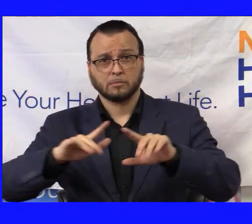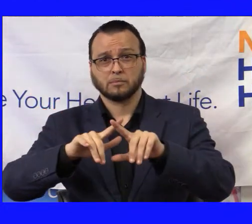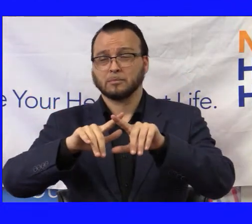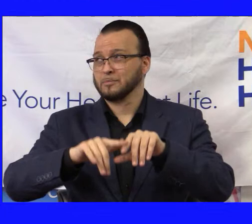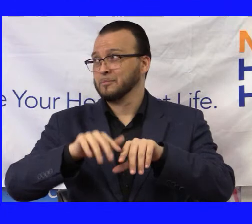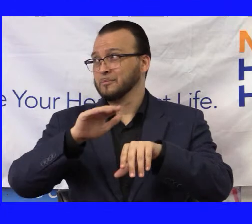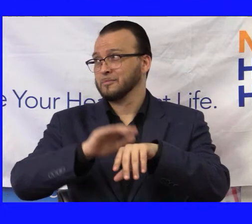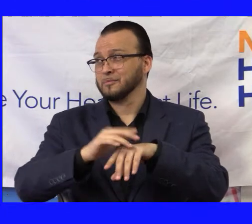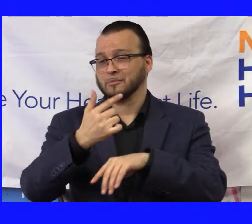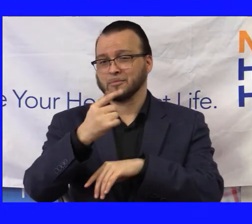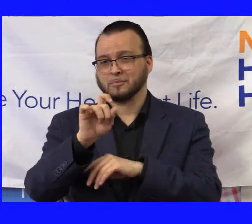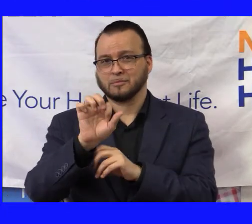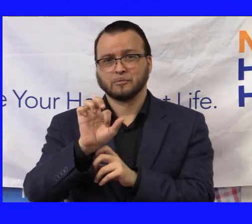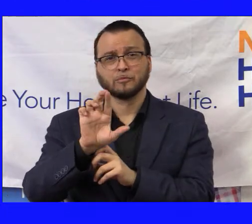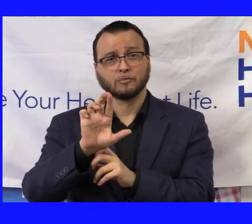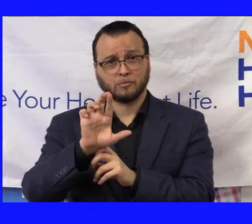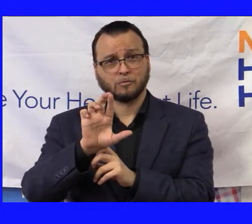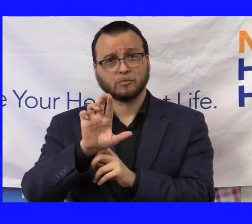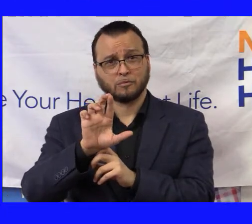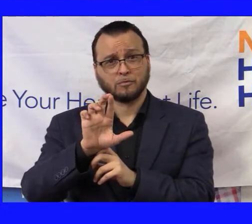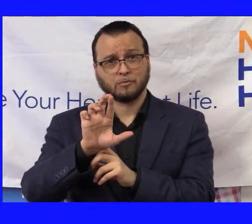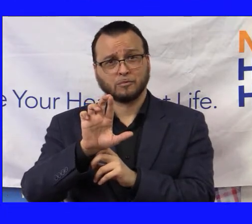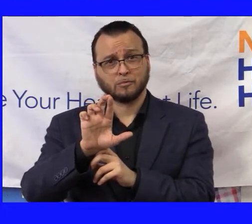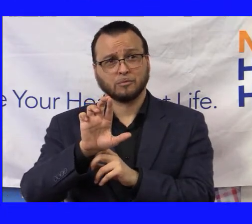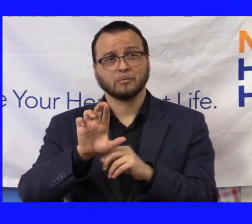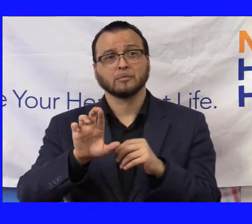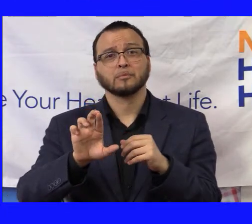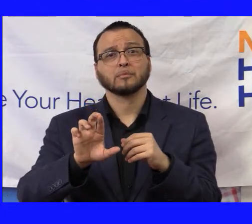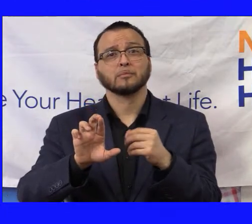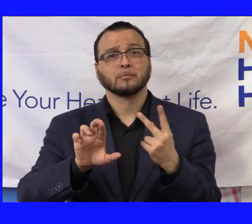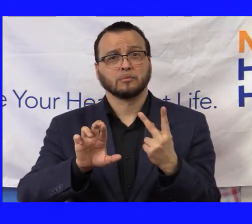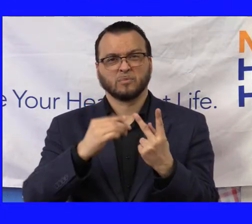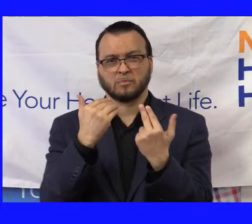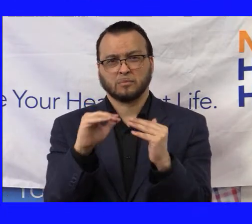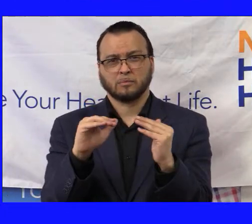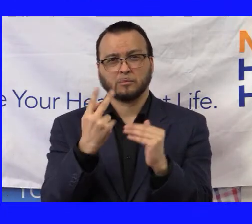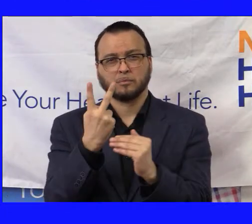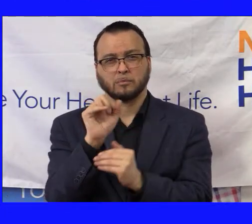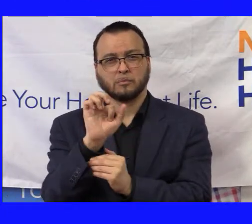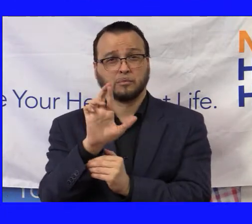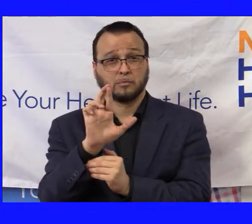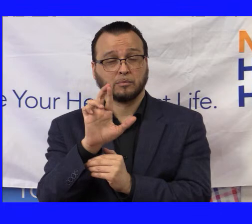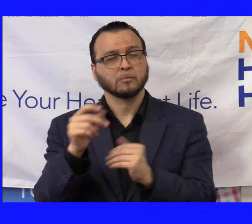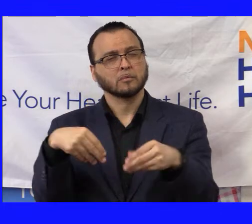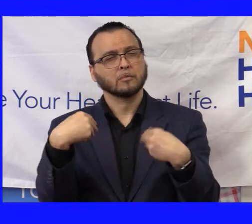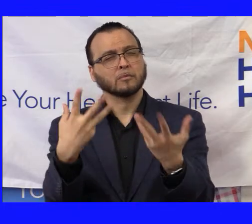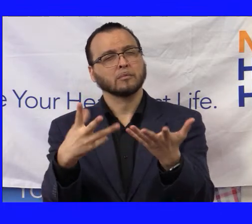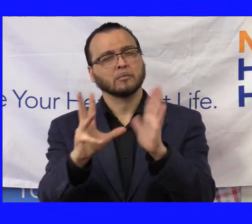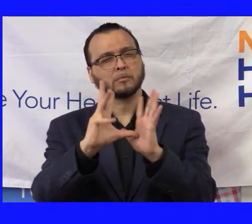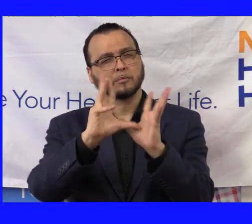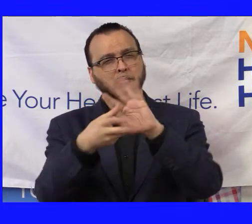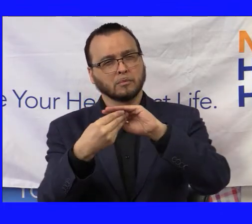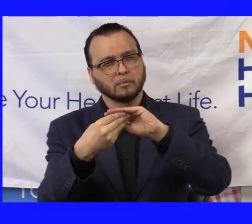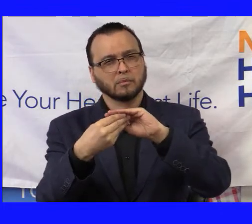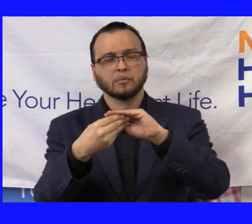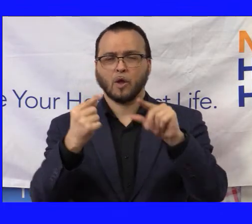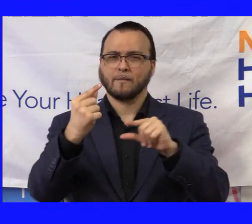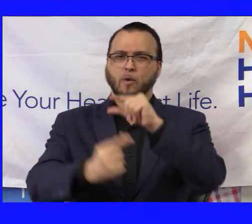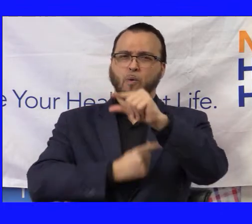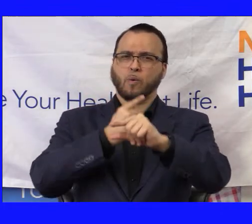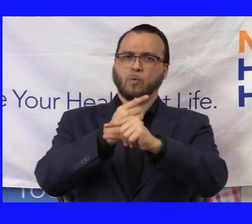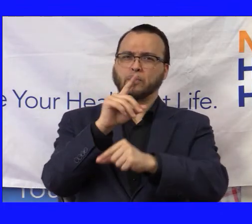gender. And so it gives you at least some high-level overview of the global demographic